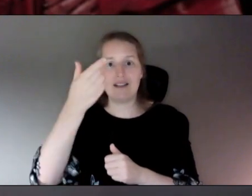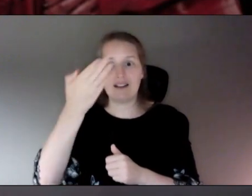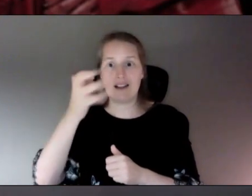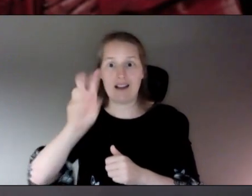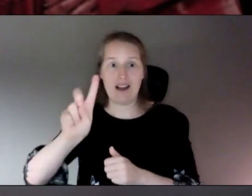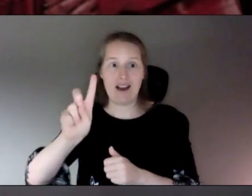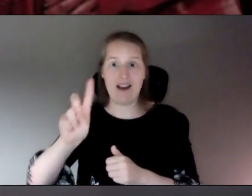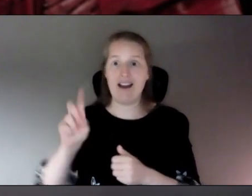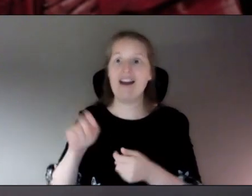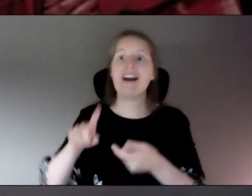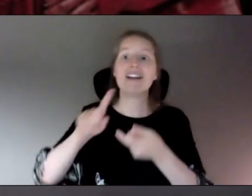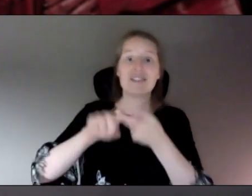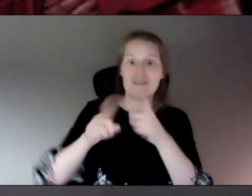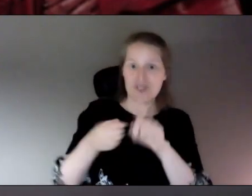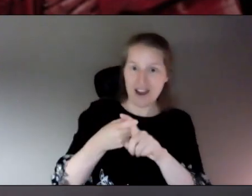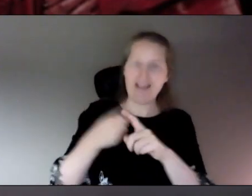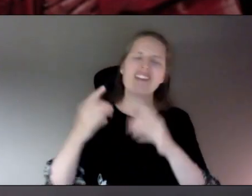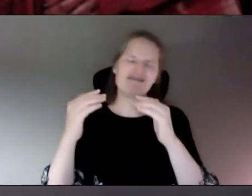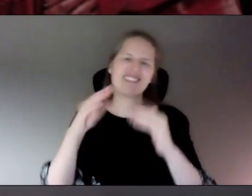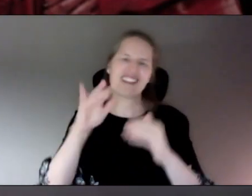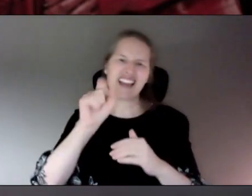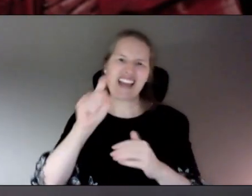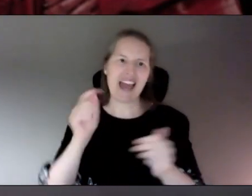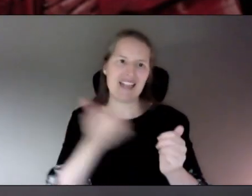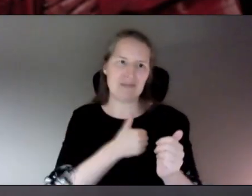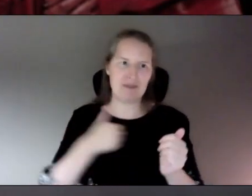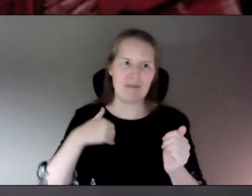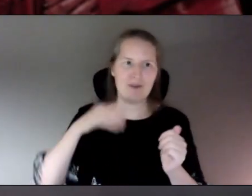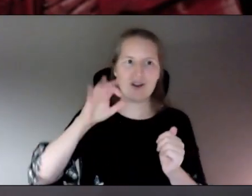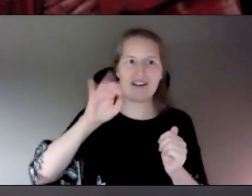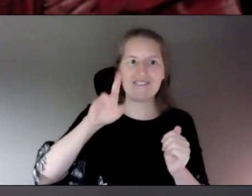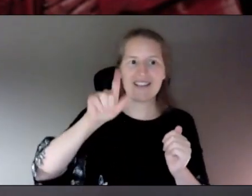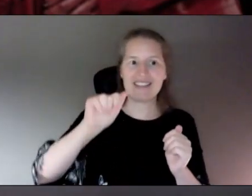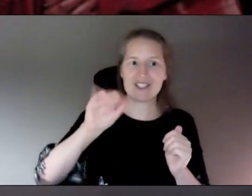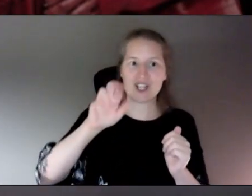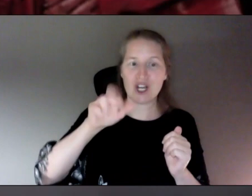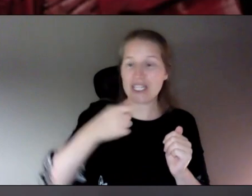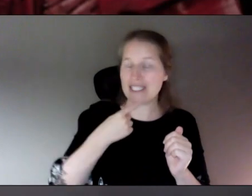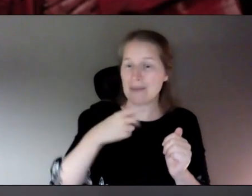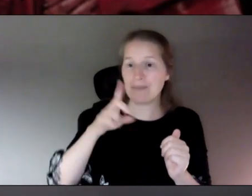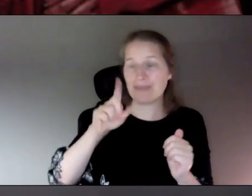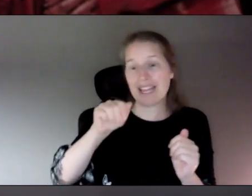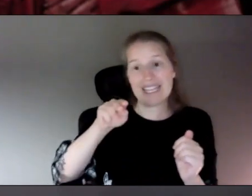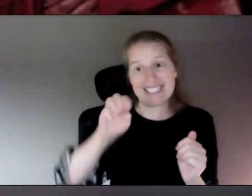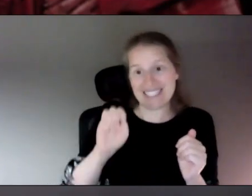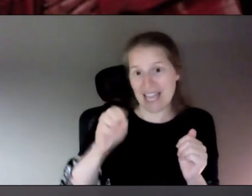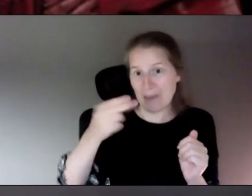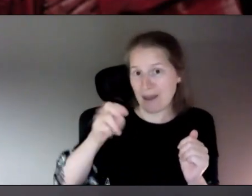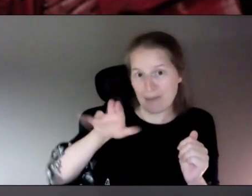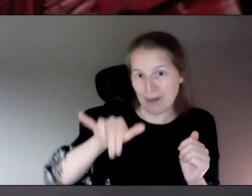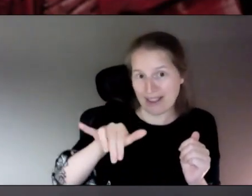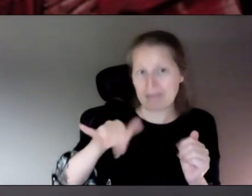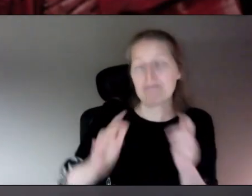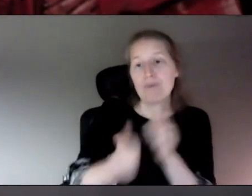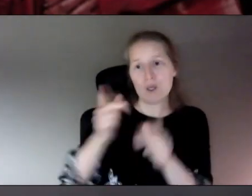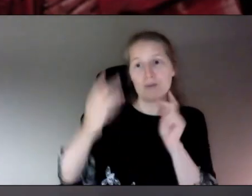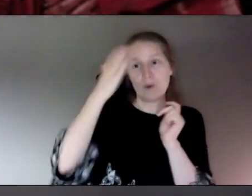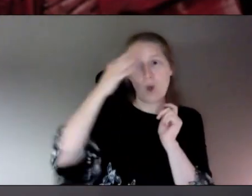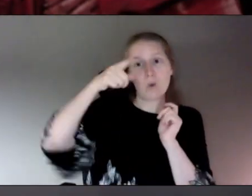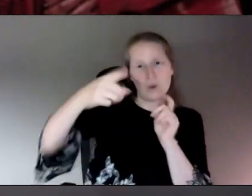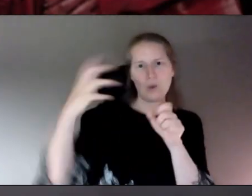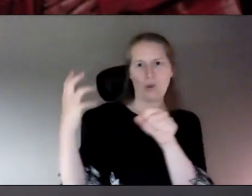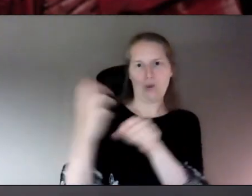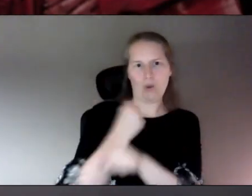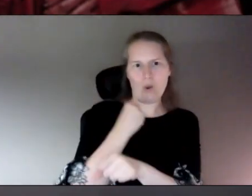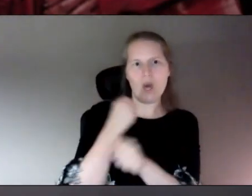They wrote, Dame Hammerly, most people know you as the guy who won the Helen Hayes Award for Hedwig, but